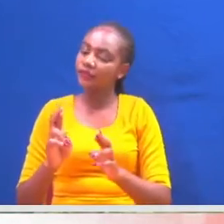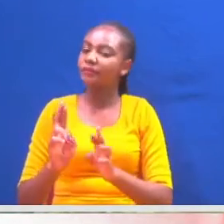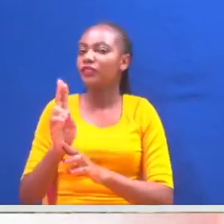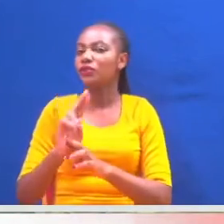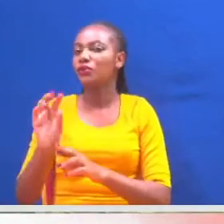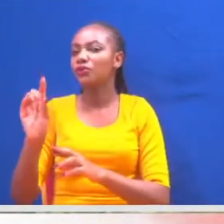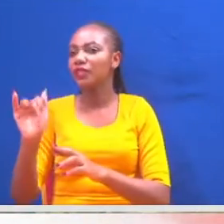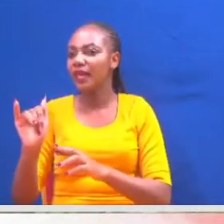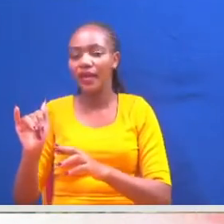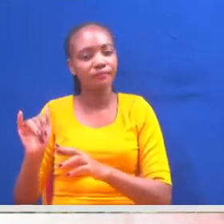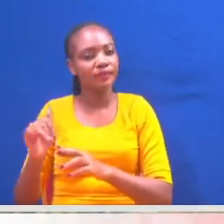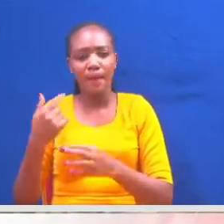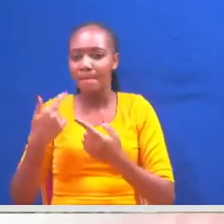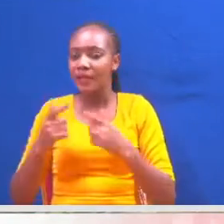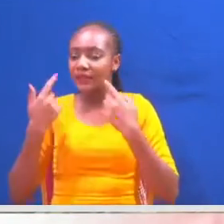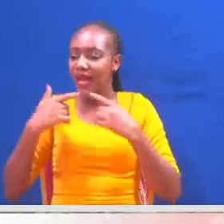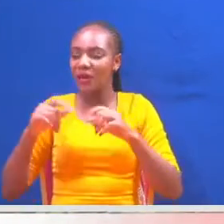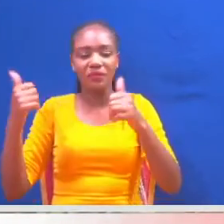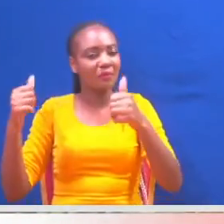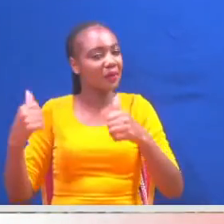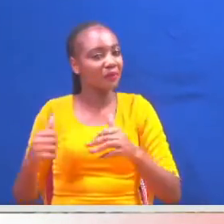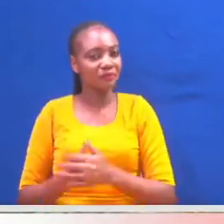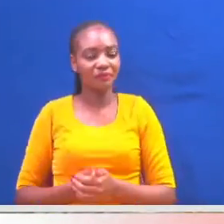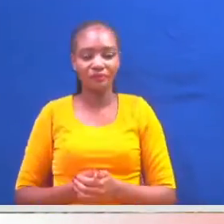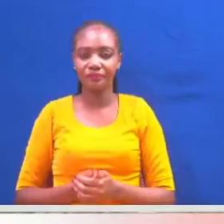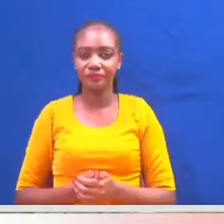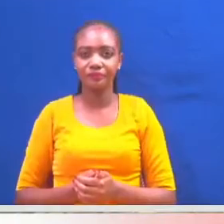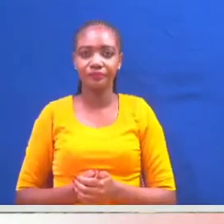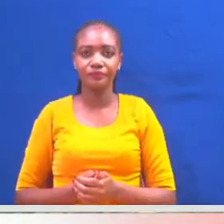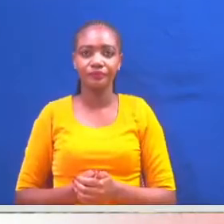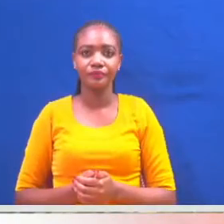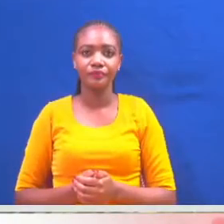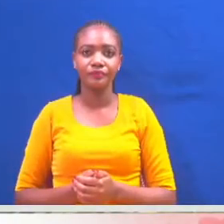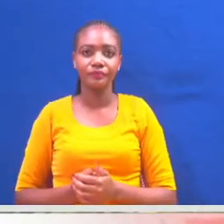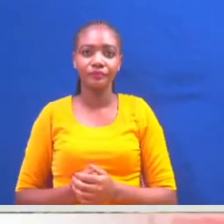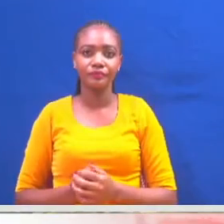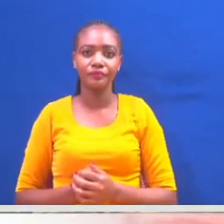just a matter of wait and see. Elizabeth Mutuko, TV 47, DP's residence, Nairobi.